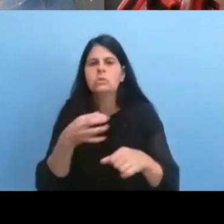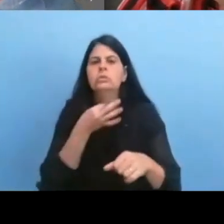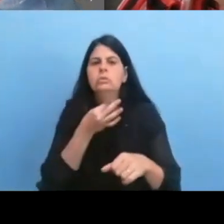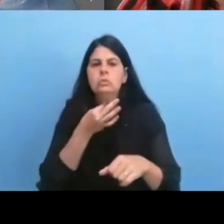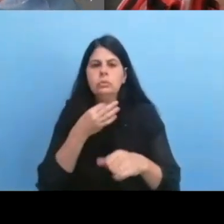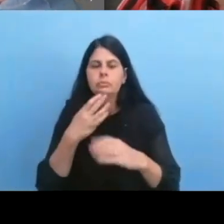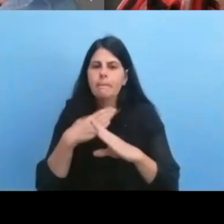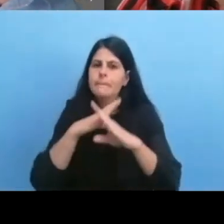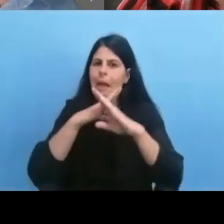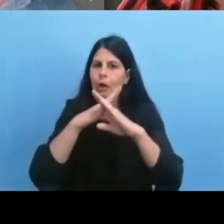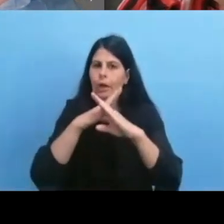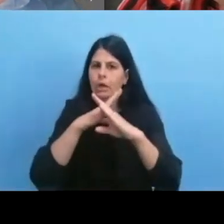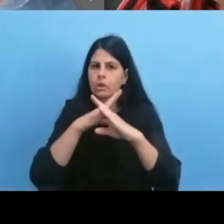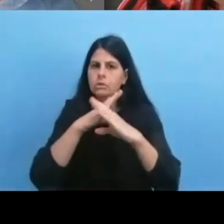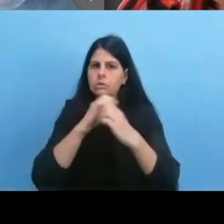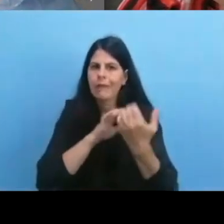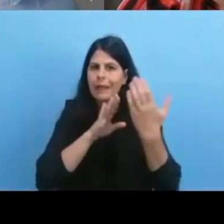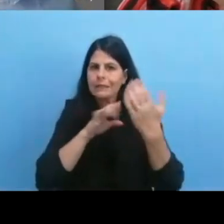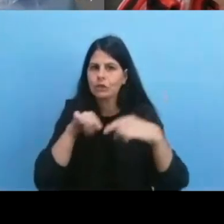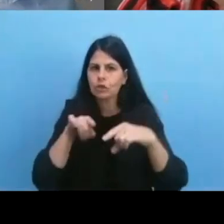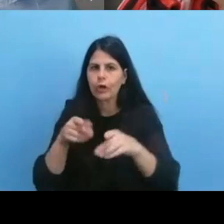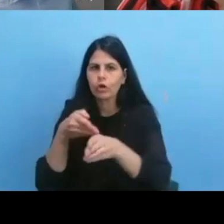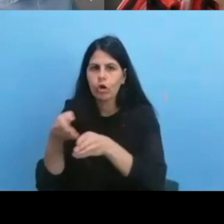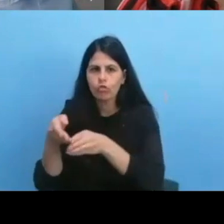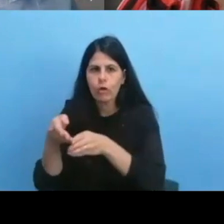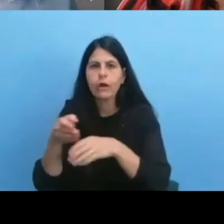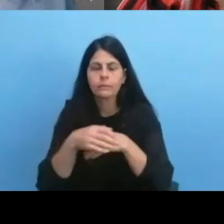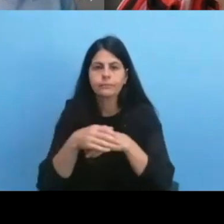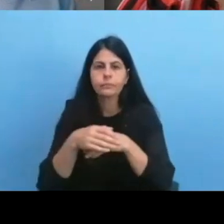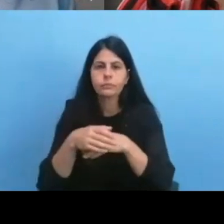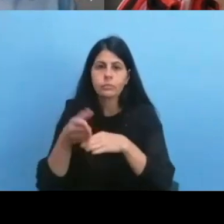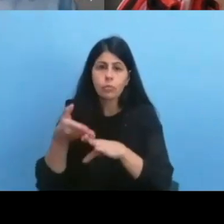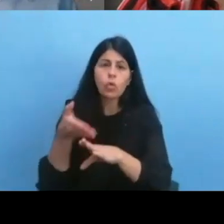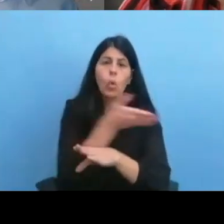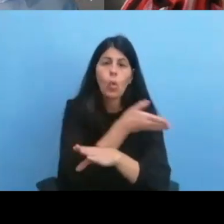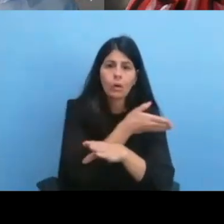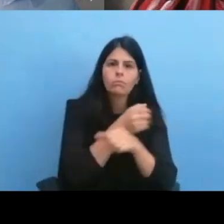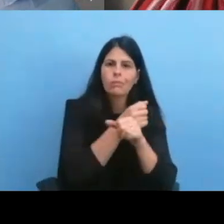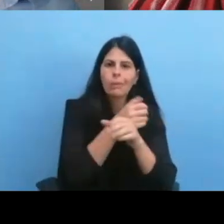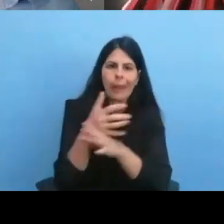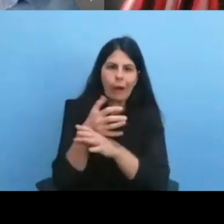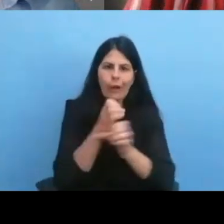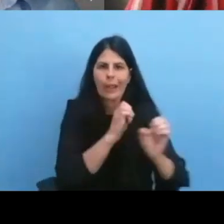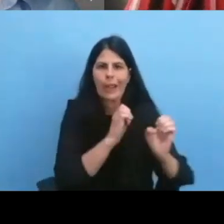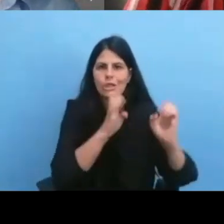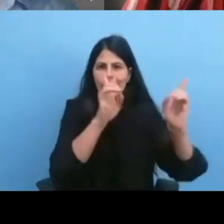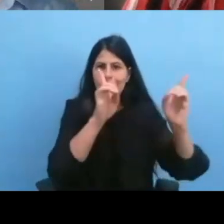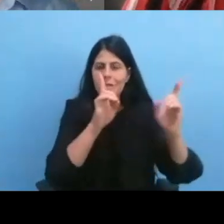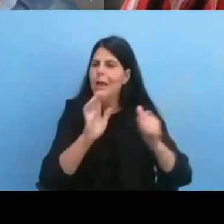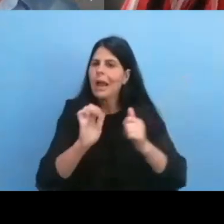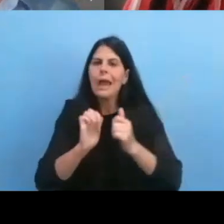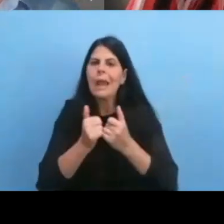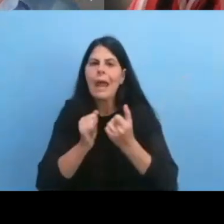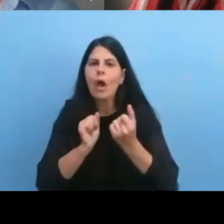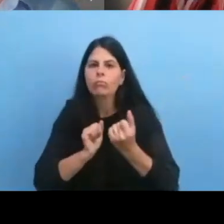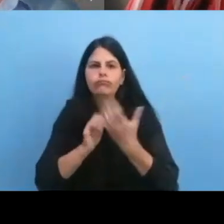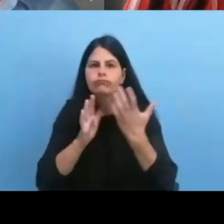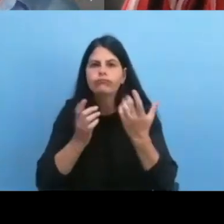in your career and in the preparation for your career, and how have you tackled them?